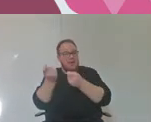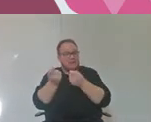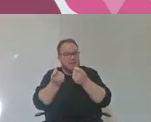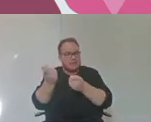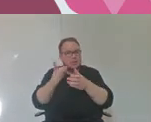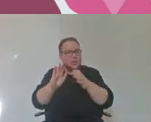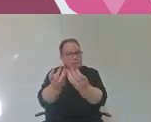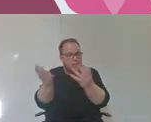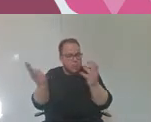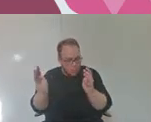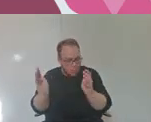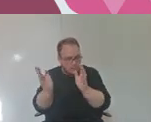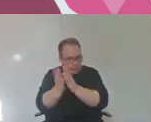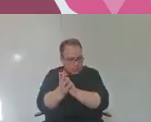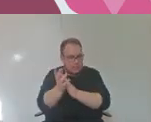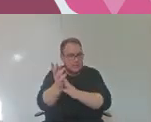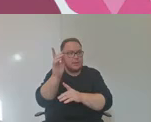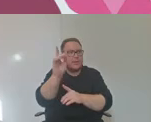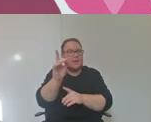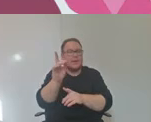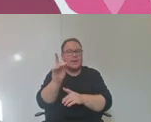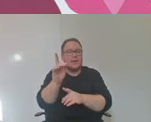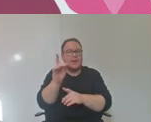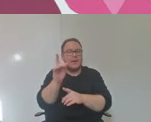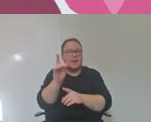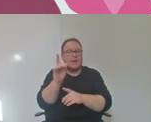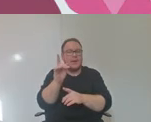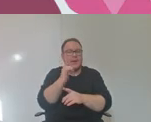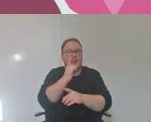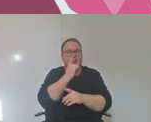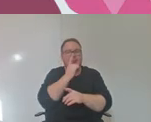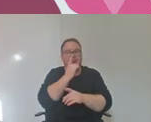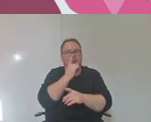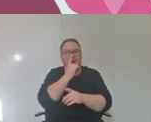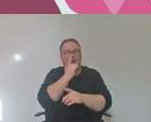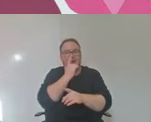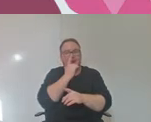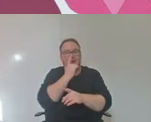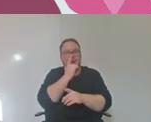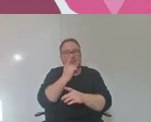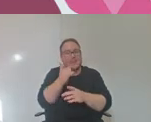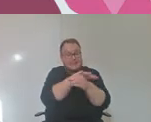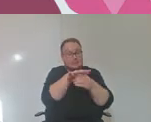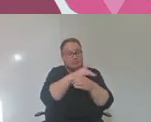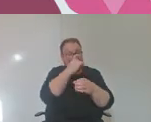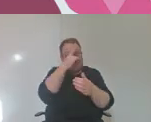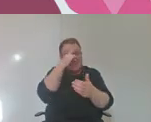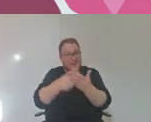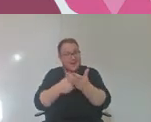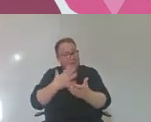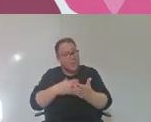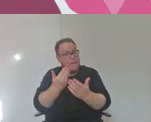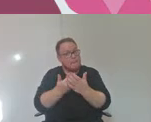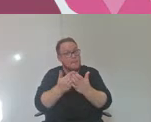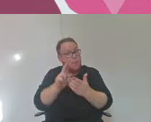local and systems can decide themselves if they want to have more than that. So those are the